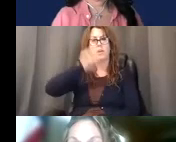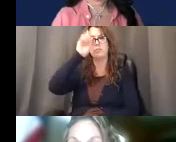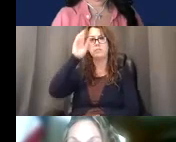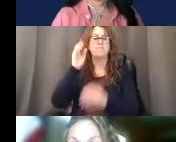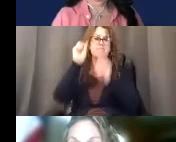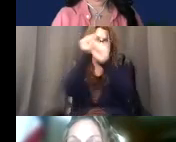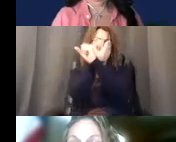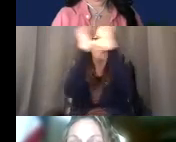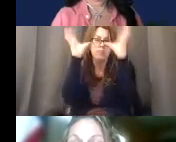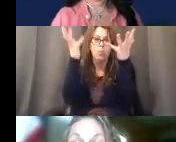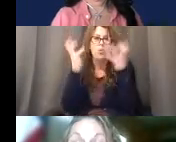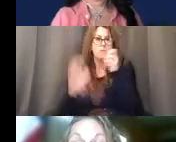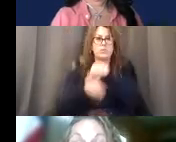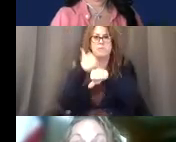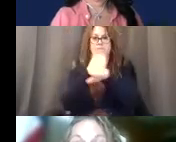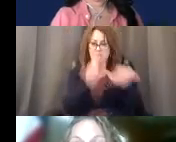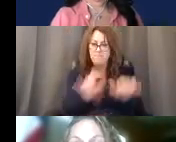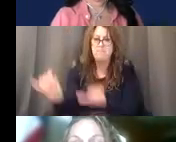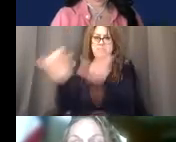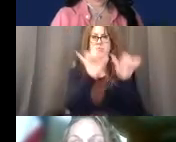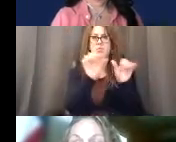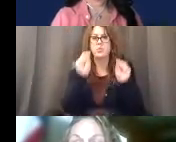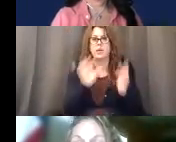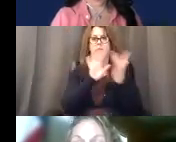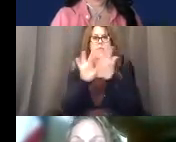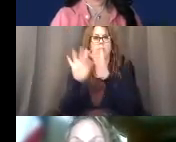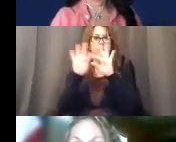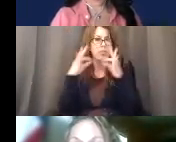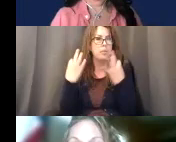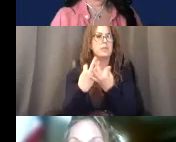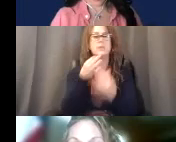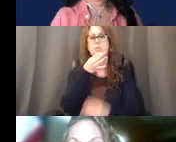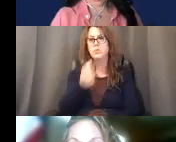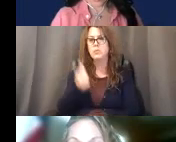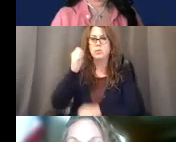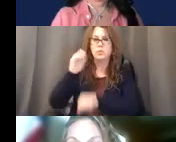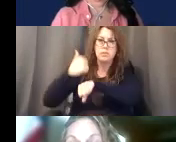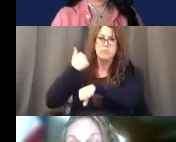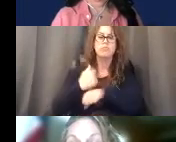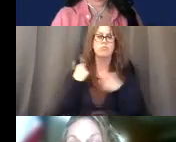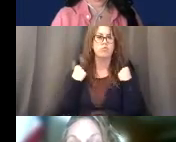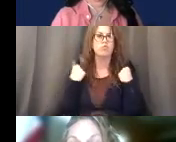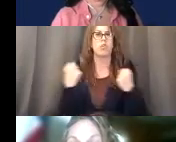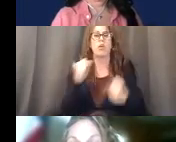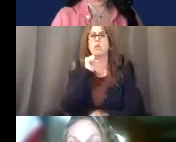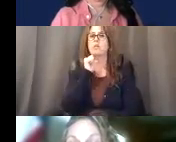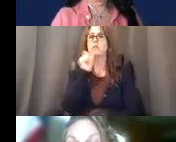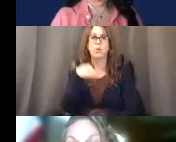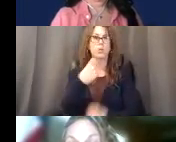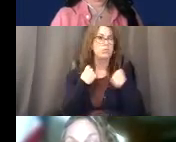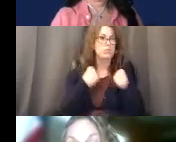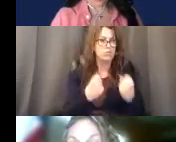statewide system to reach families sooner, to build strong local prevention networks to strengthen not only families,